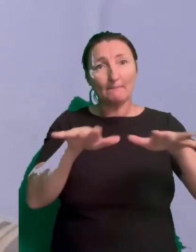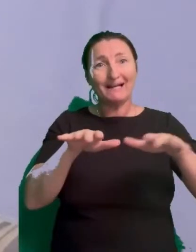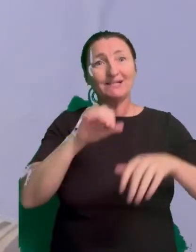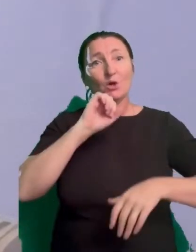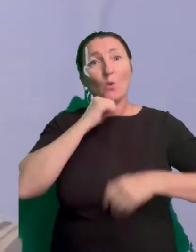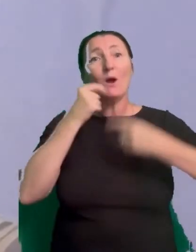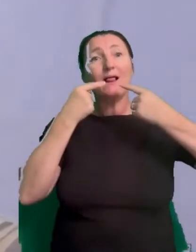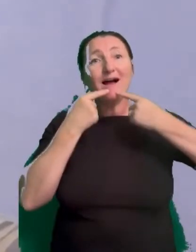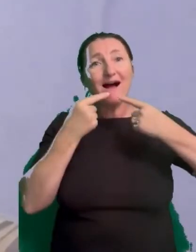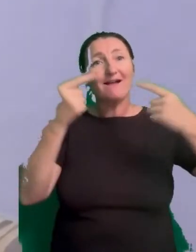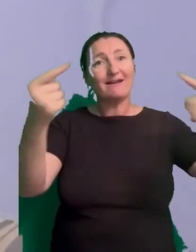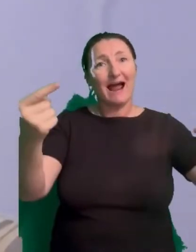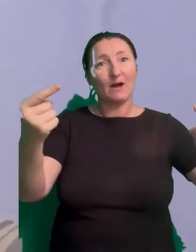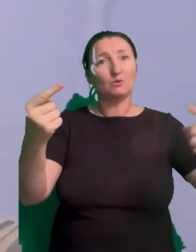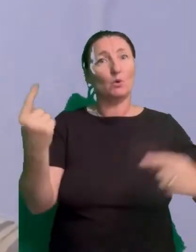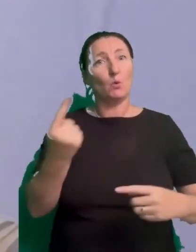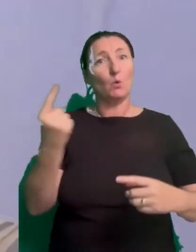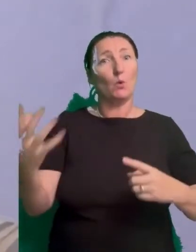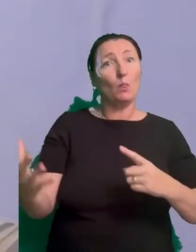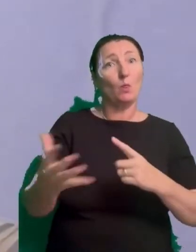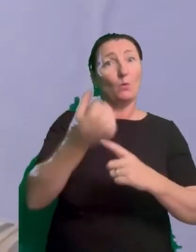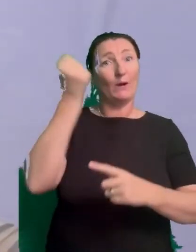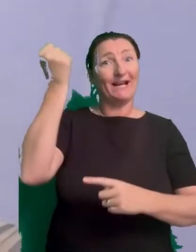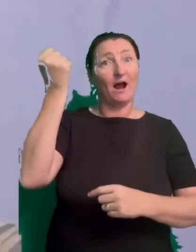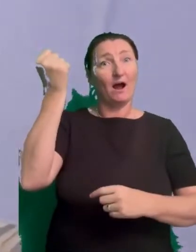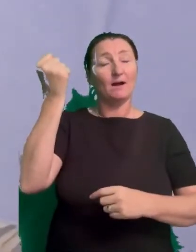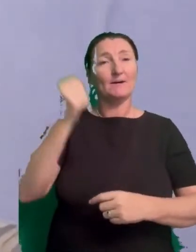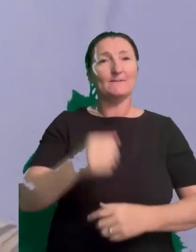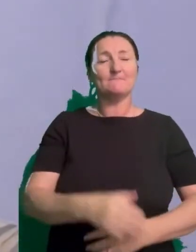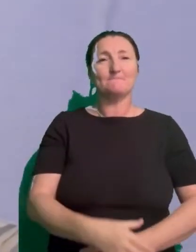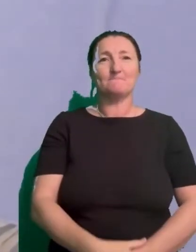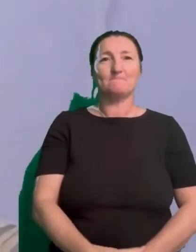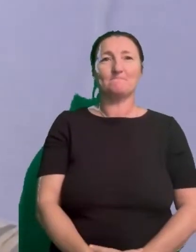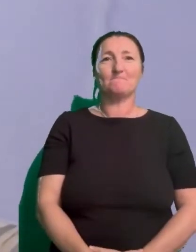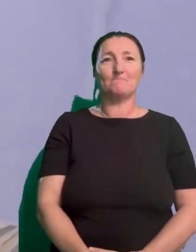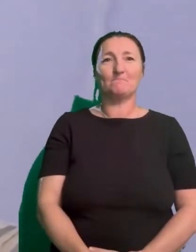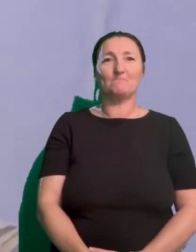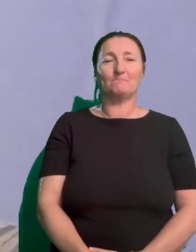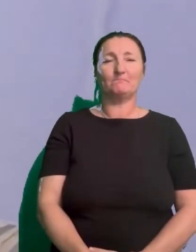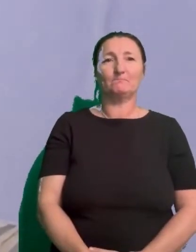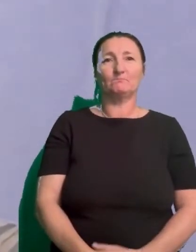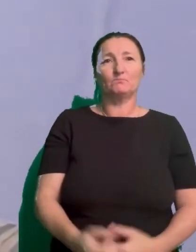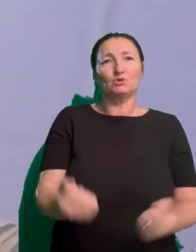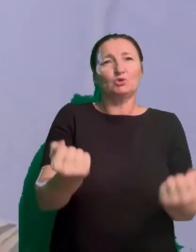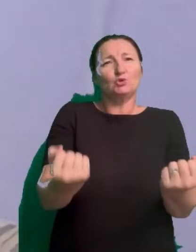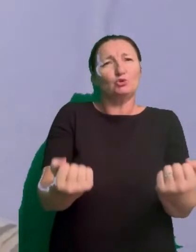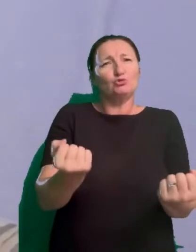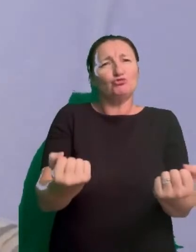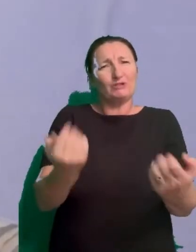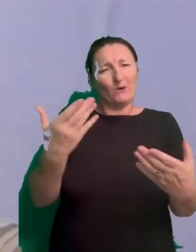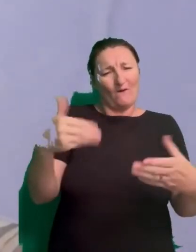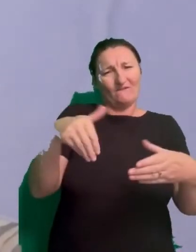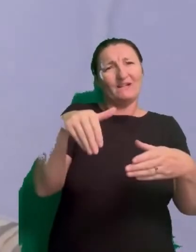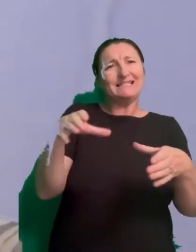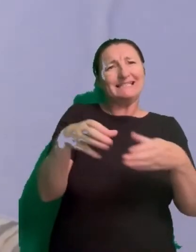winners. The jury of 3 members have